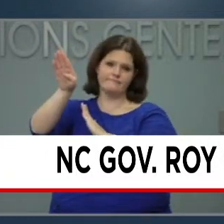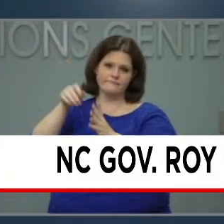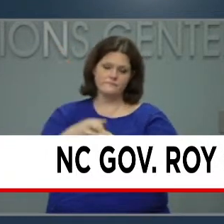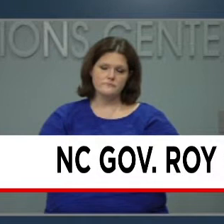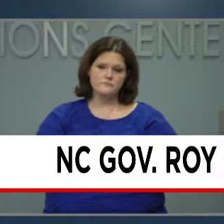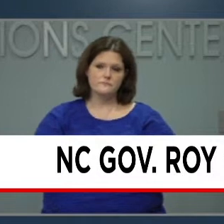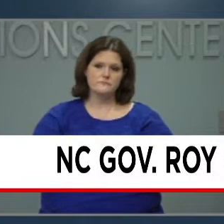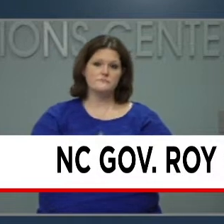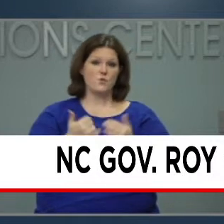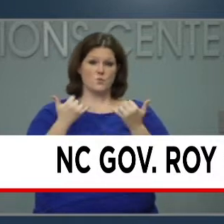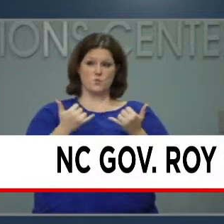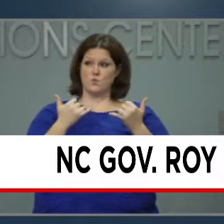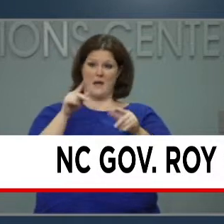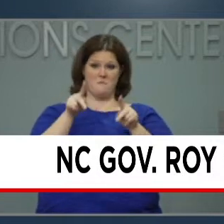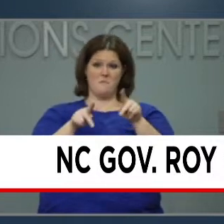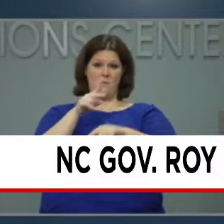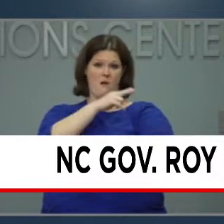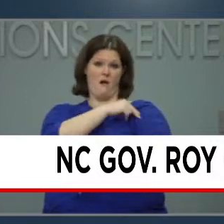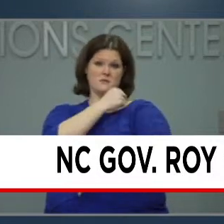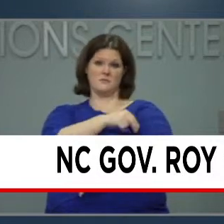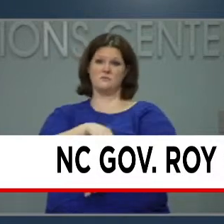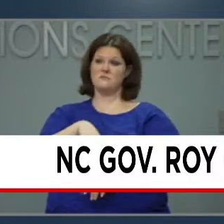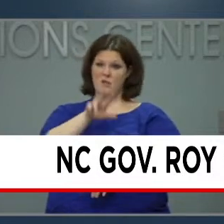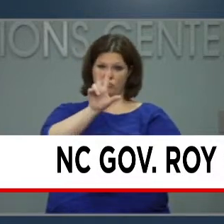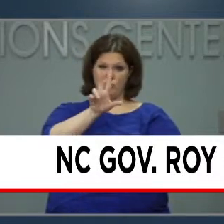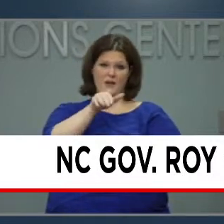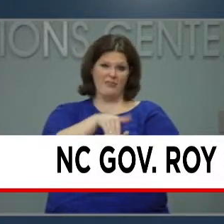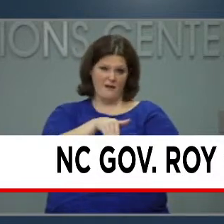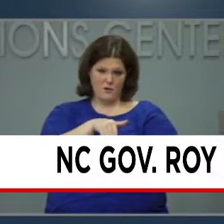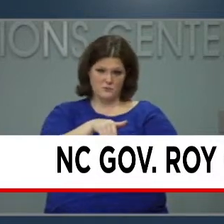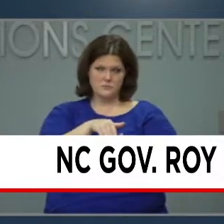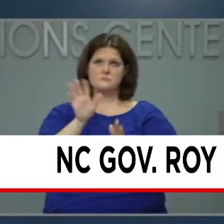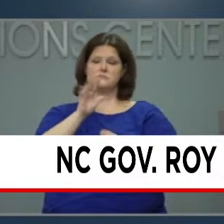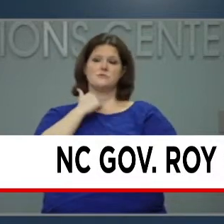we have nearly 3,000 people in the hospital for COVID and